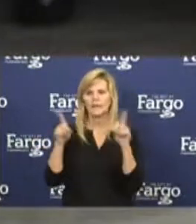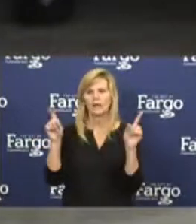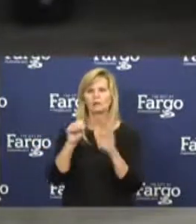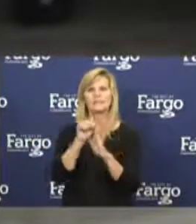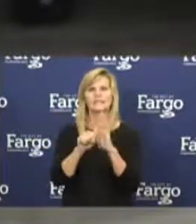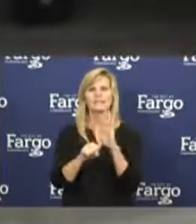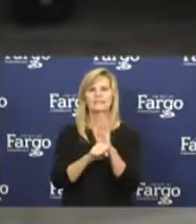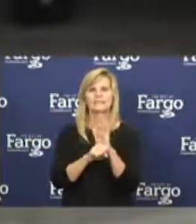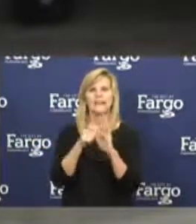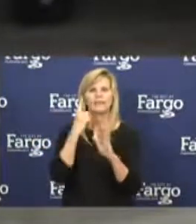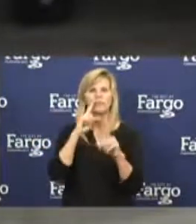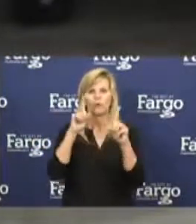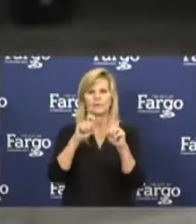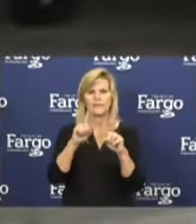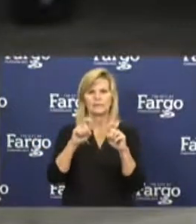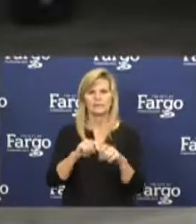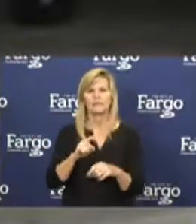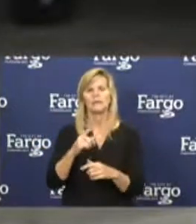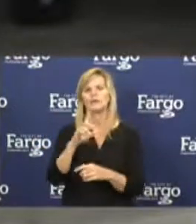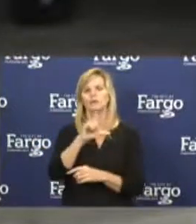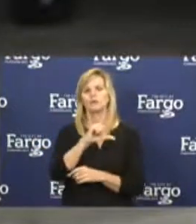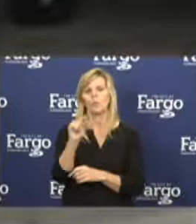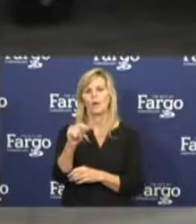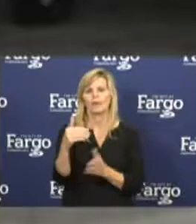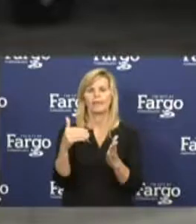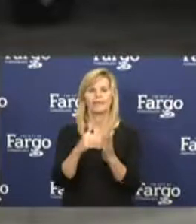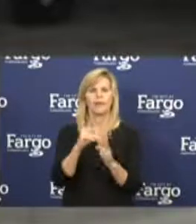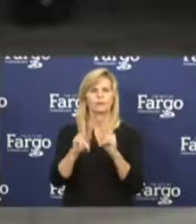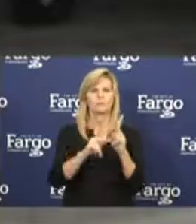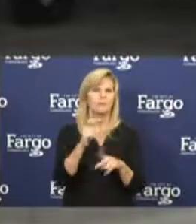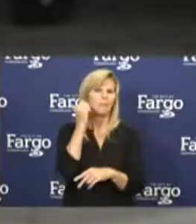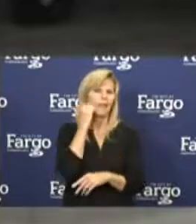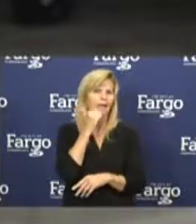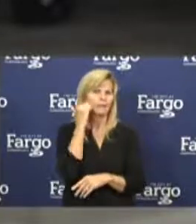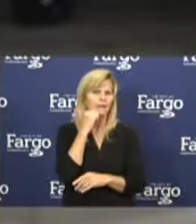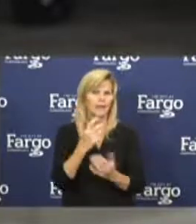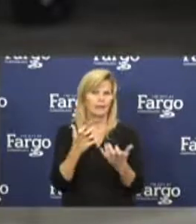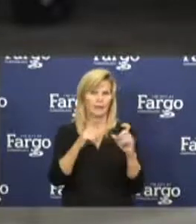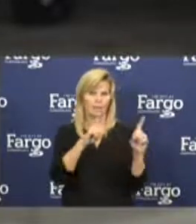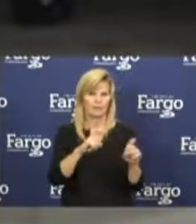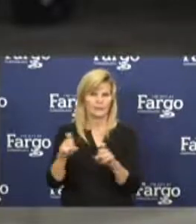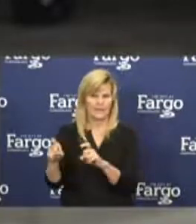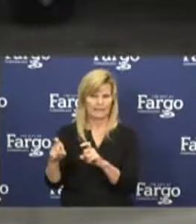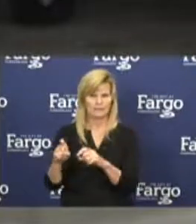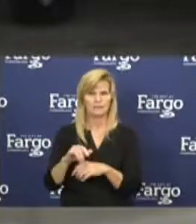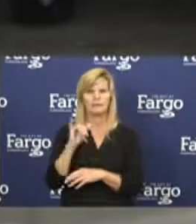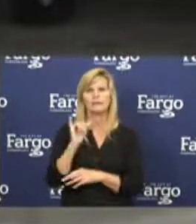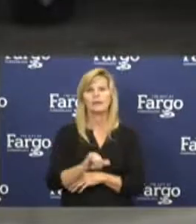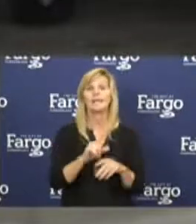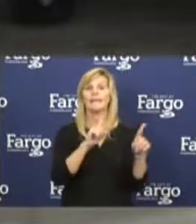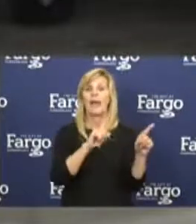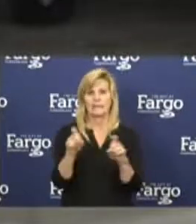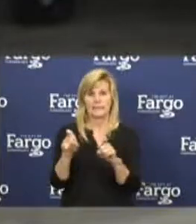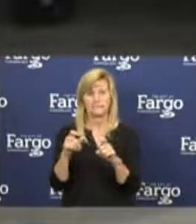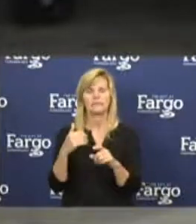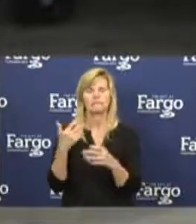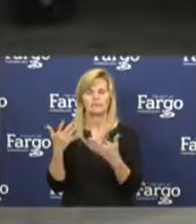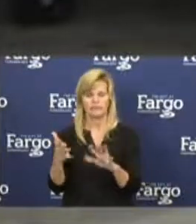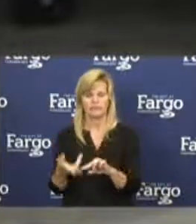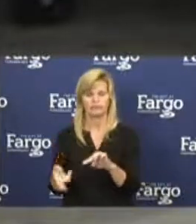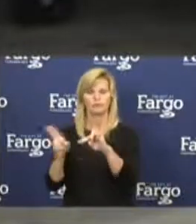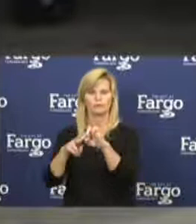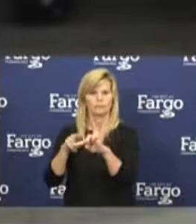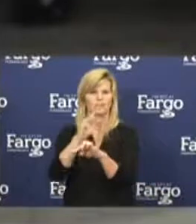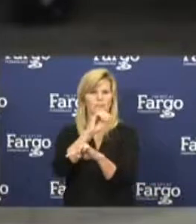capacity for testing to be 20,000 individuals per day, and that testing has increased since the peak in